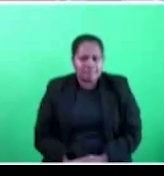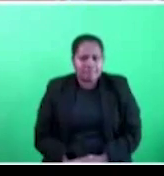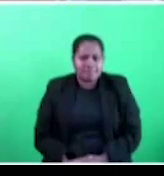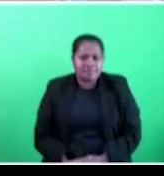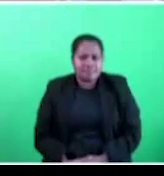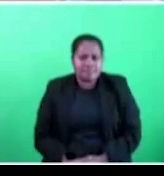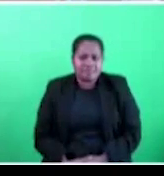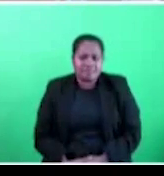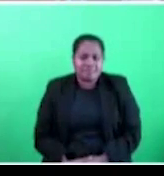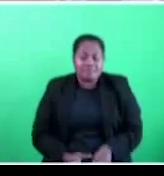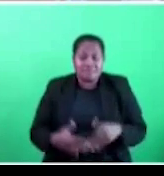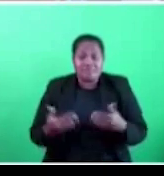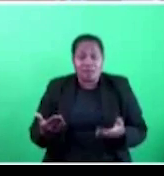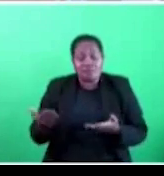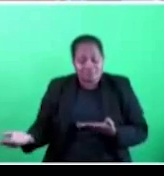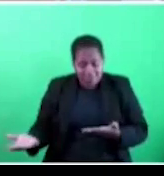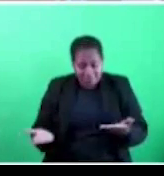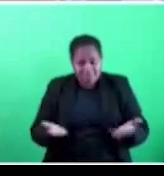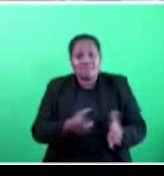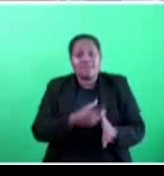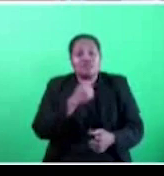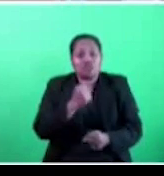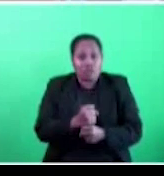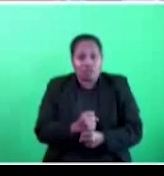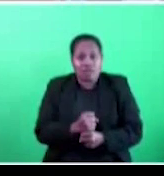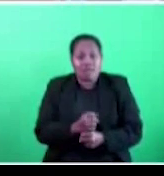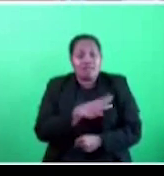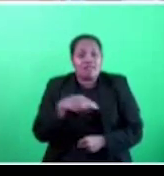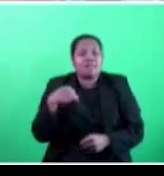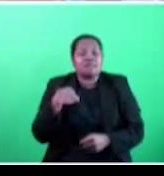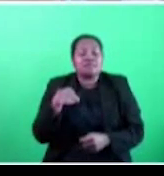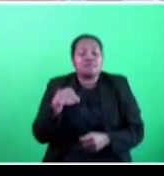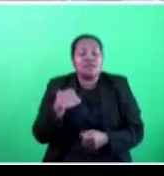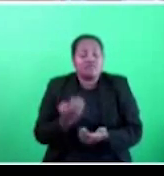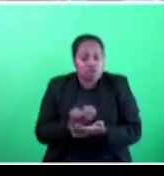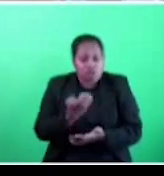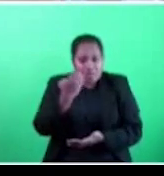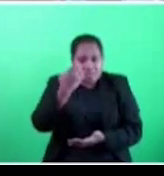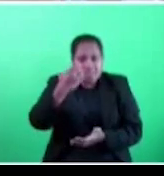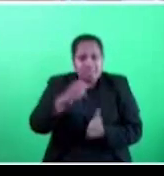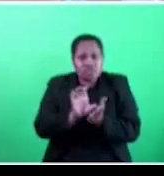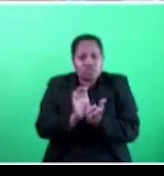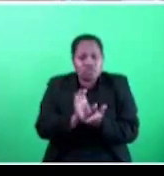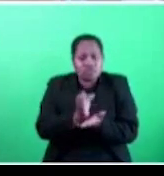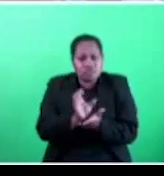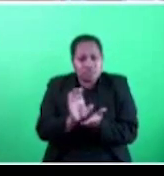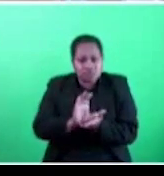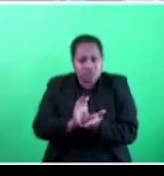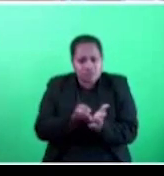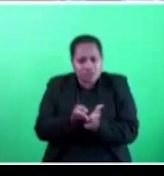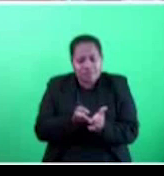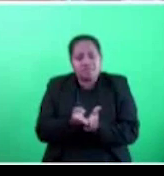I give the floor to the Attorney General and Minister for Economy, Civil Service and Communications, the